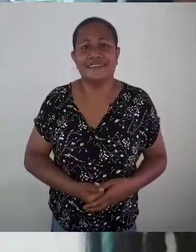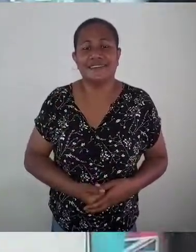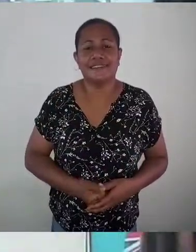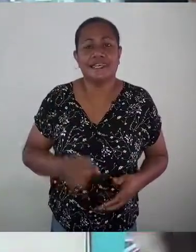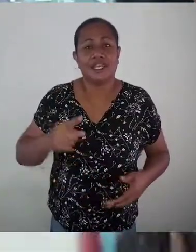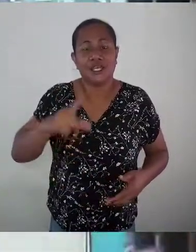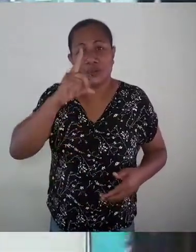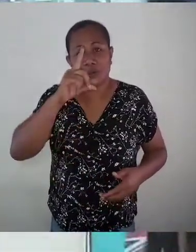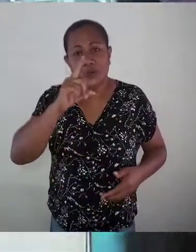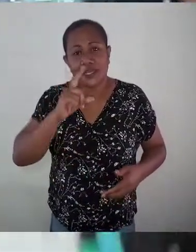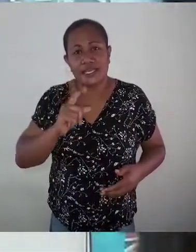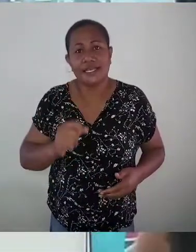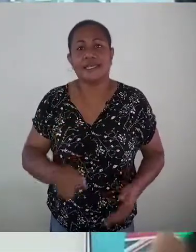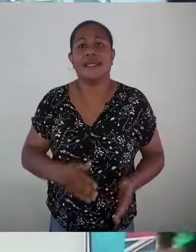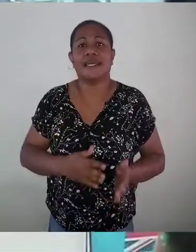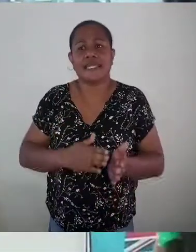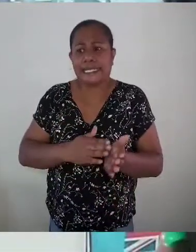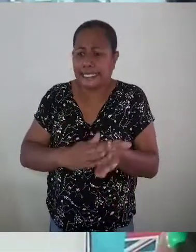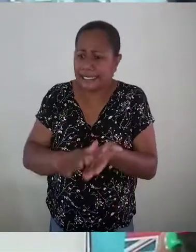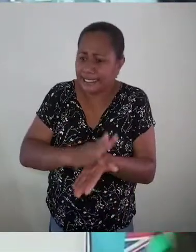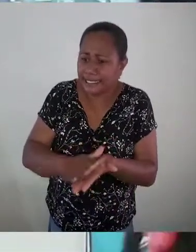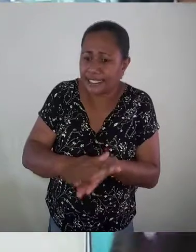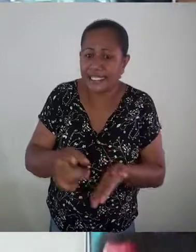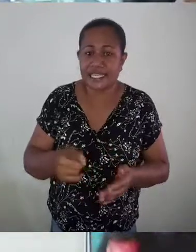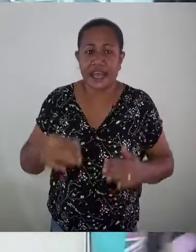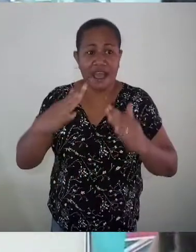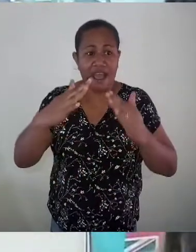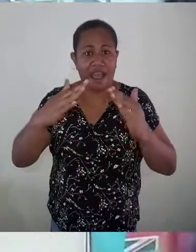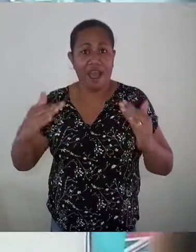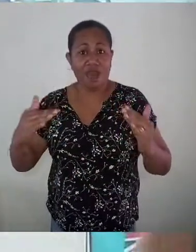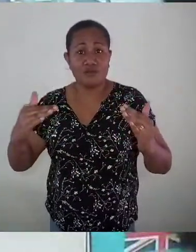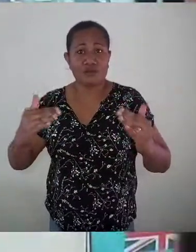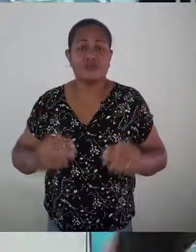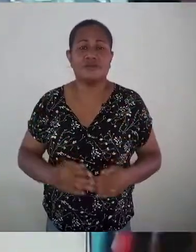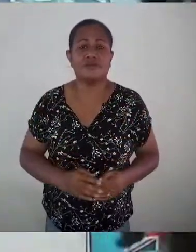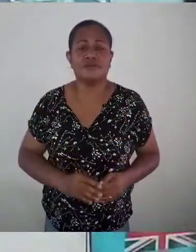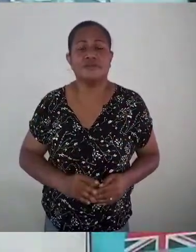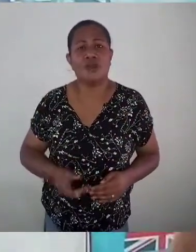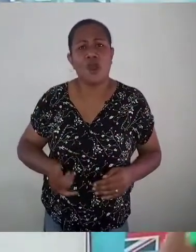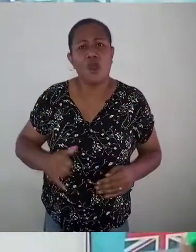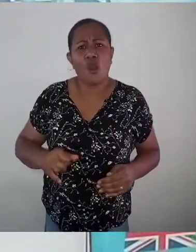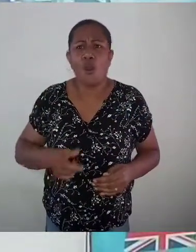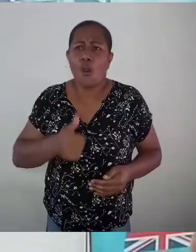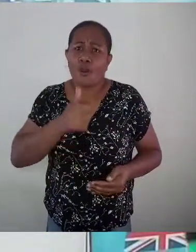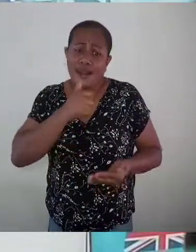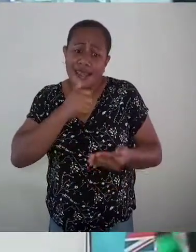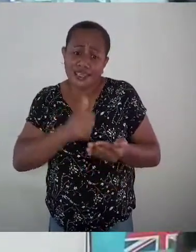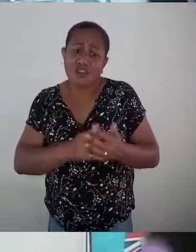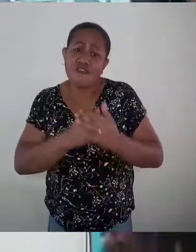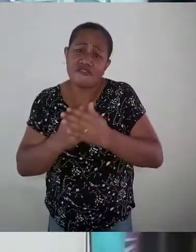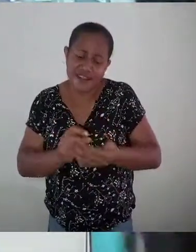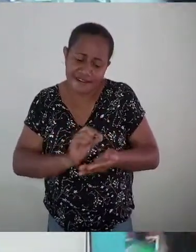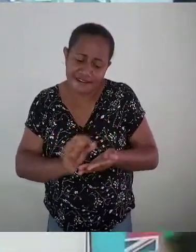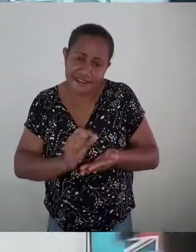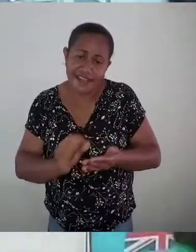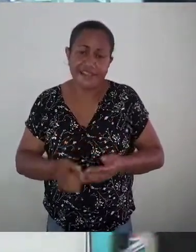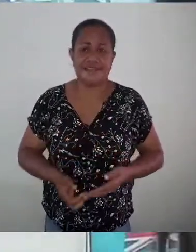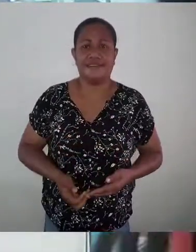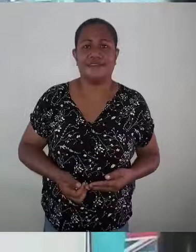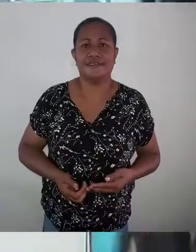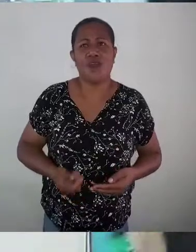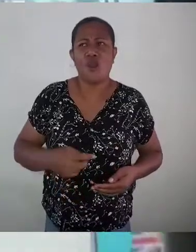You can help clean the house, or write your friends a letter, or even sing